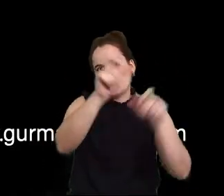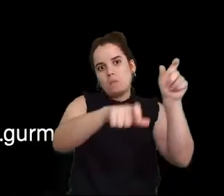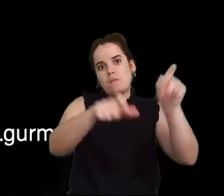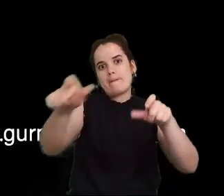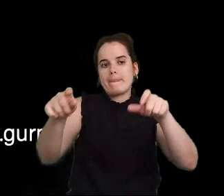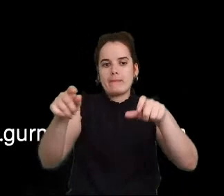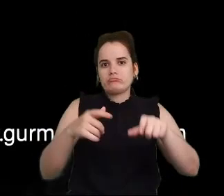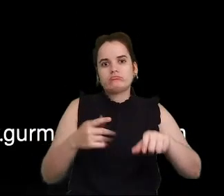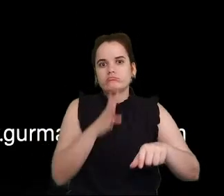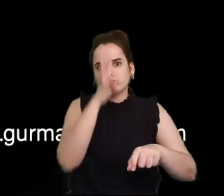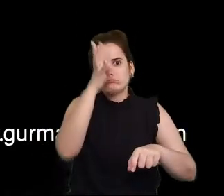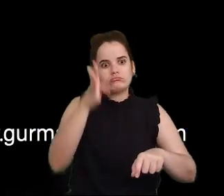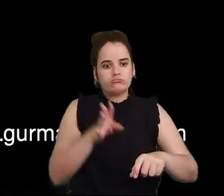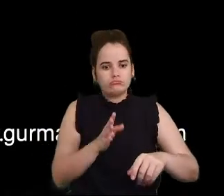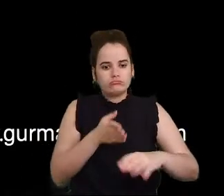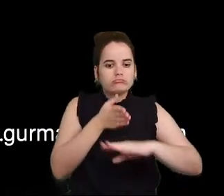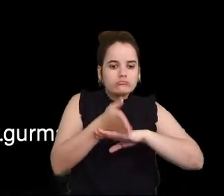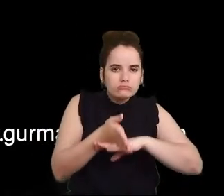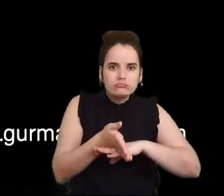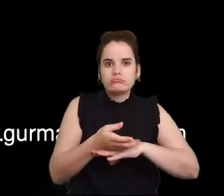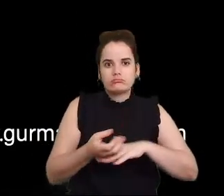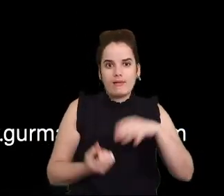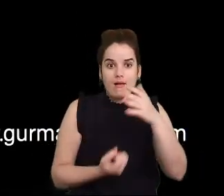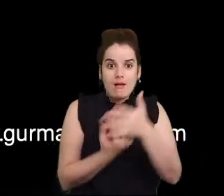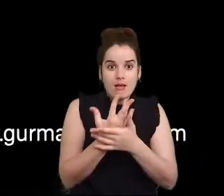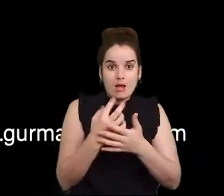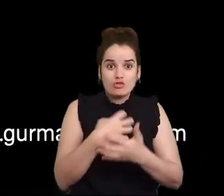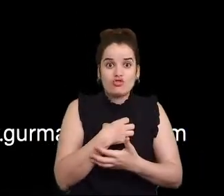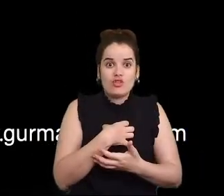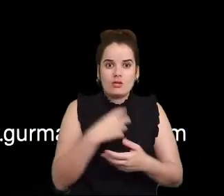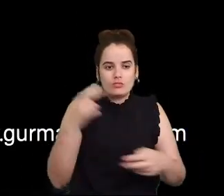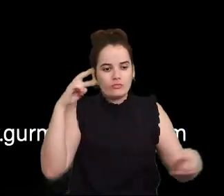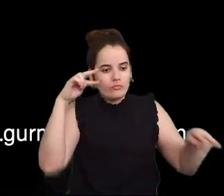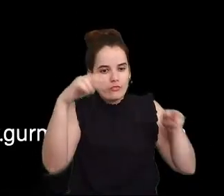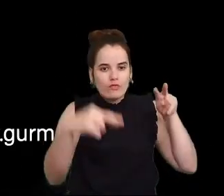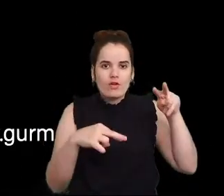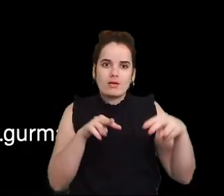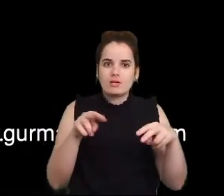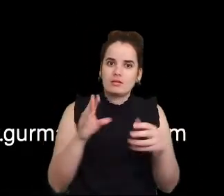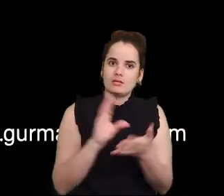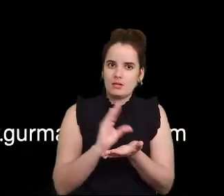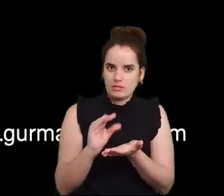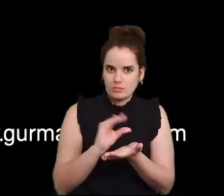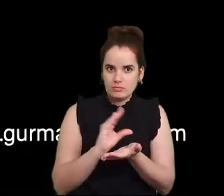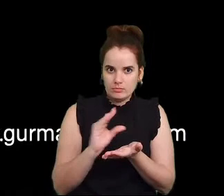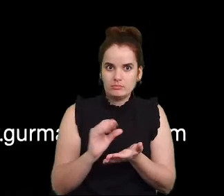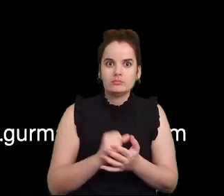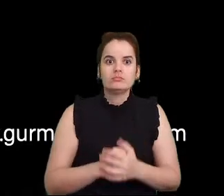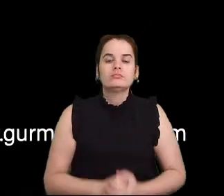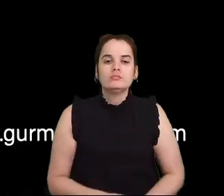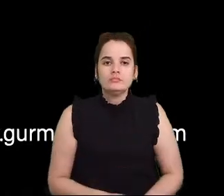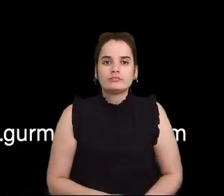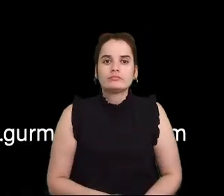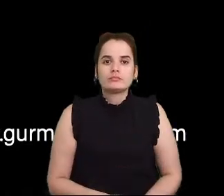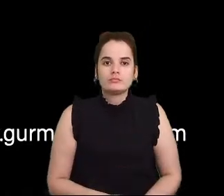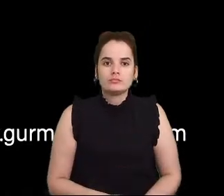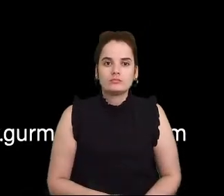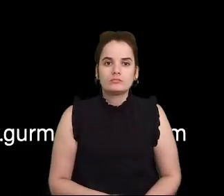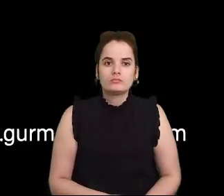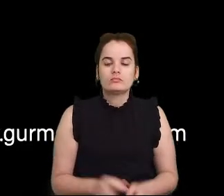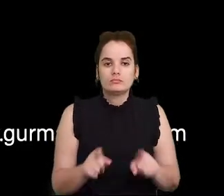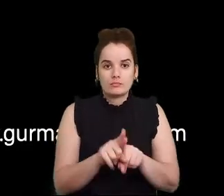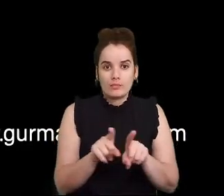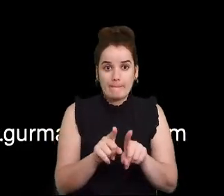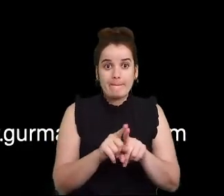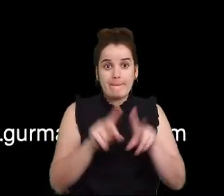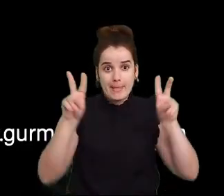viz. And on the other side of the tools thing, you also have low code solutions.